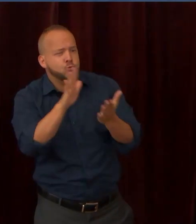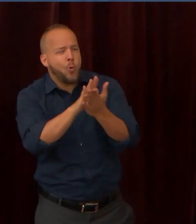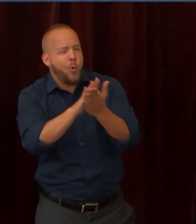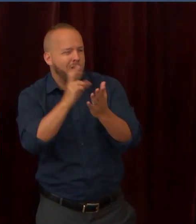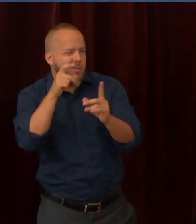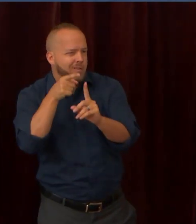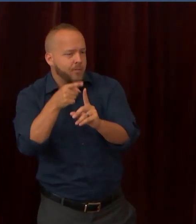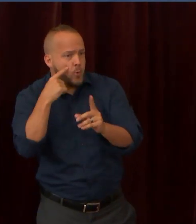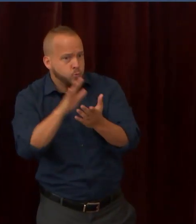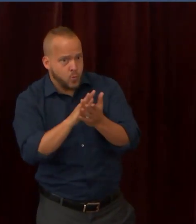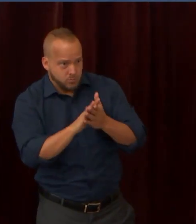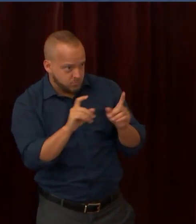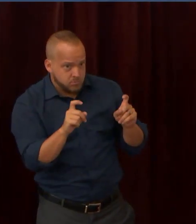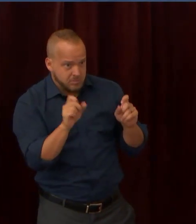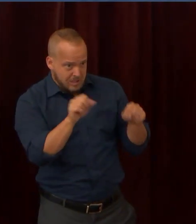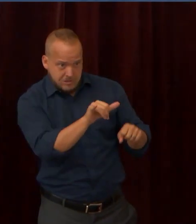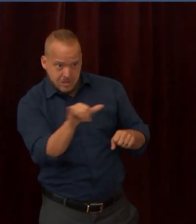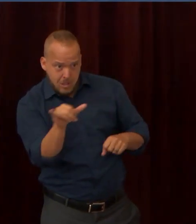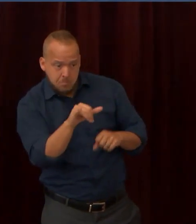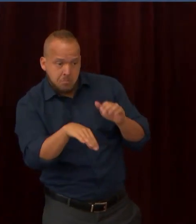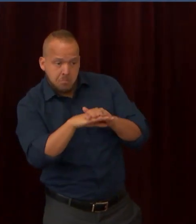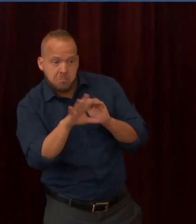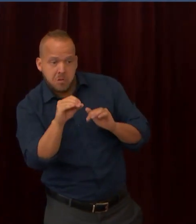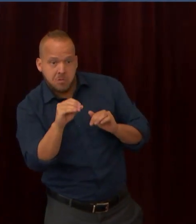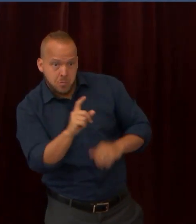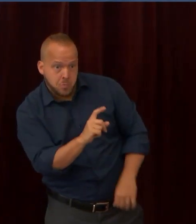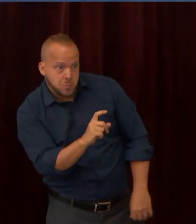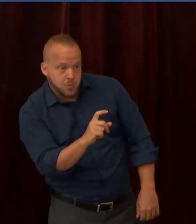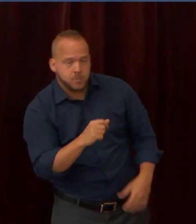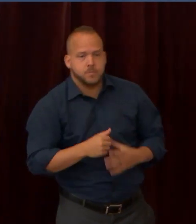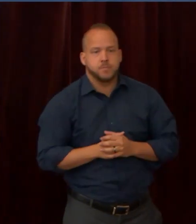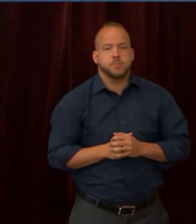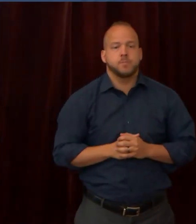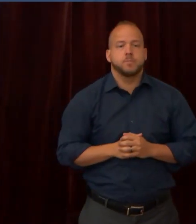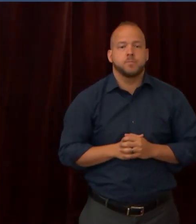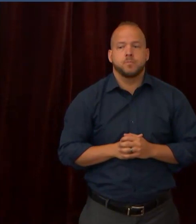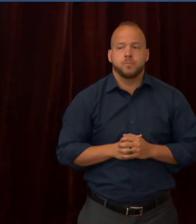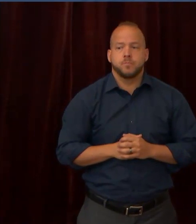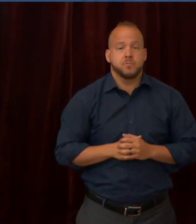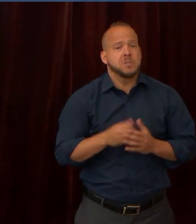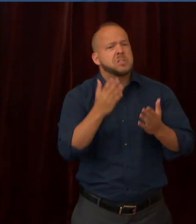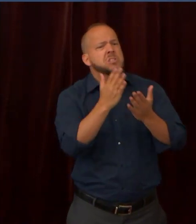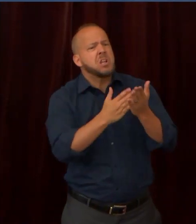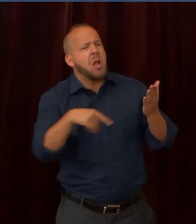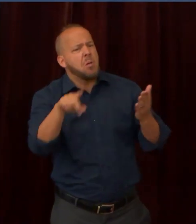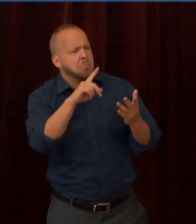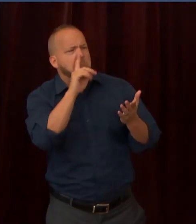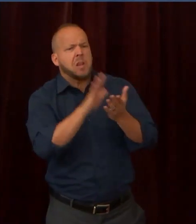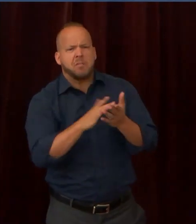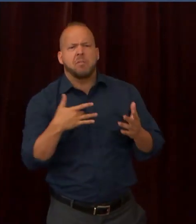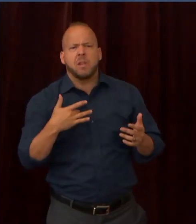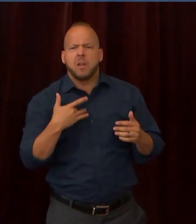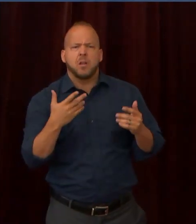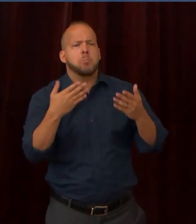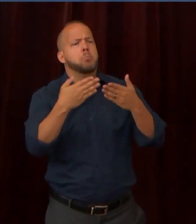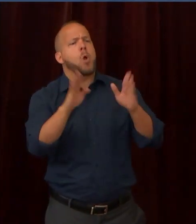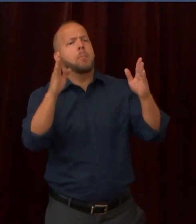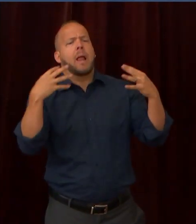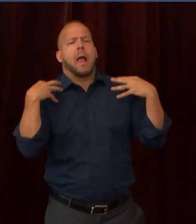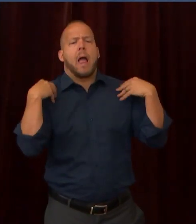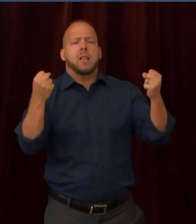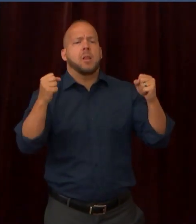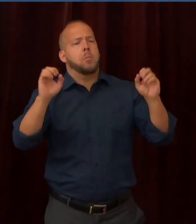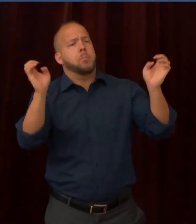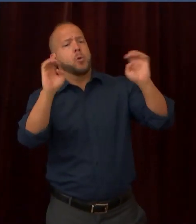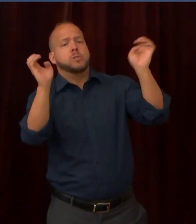wondering, is there still, who think the emergency is over, the public health emergency is over, because we've cleared, hospital capacity is not a huge problem